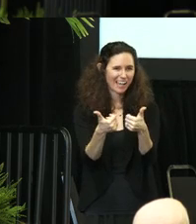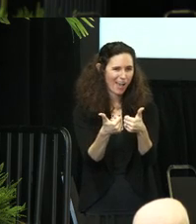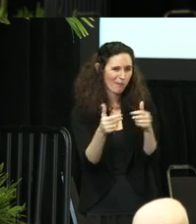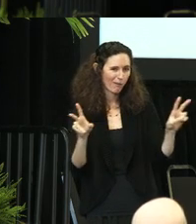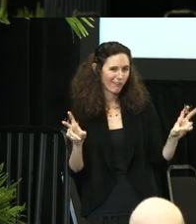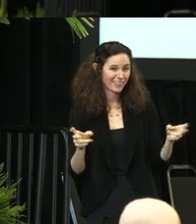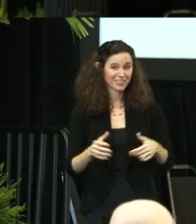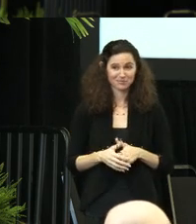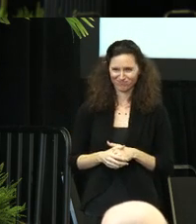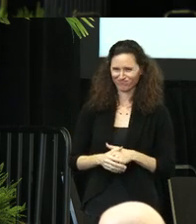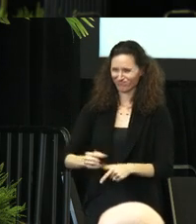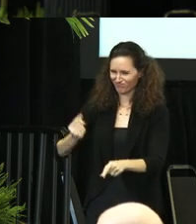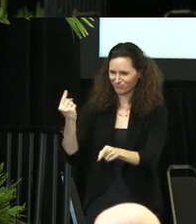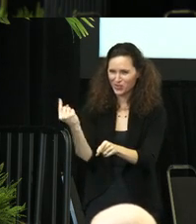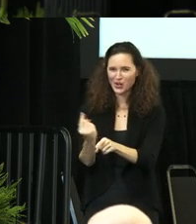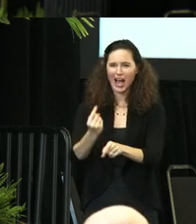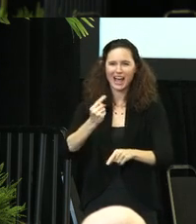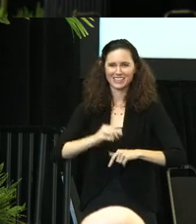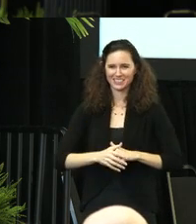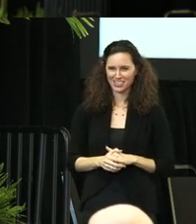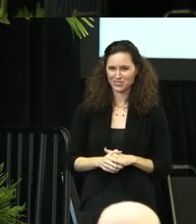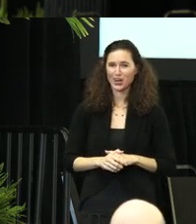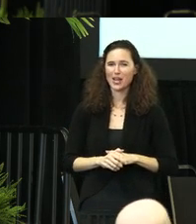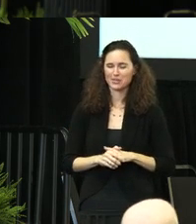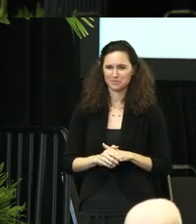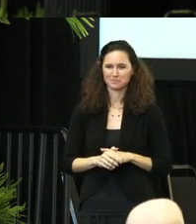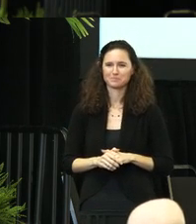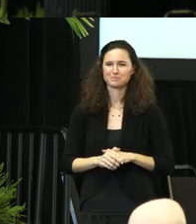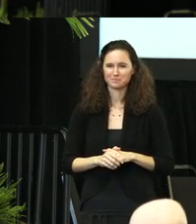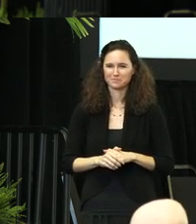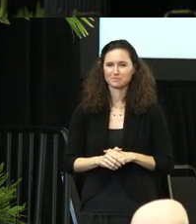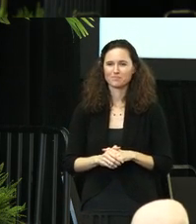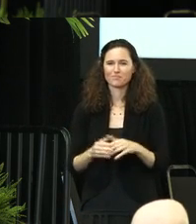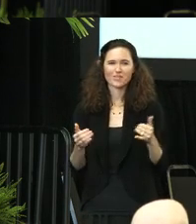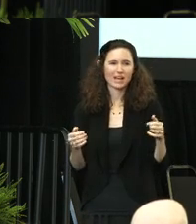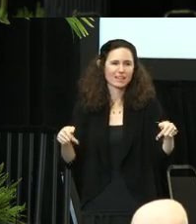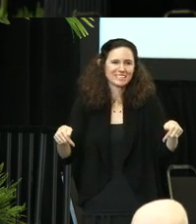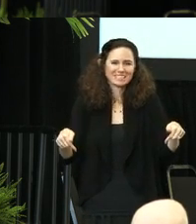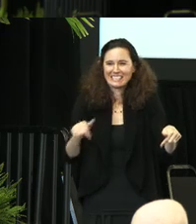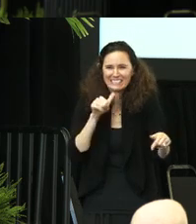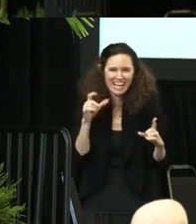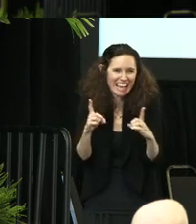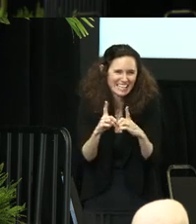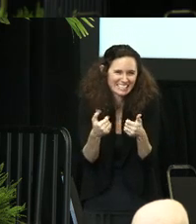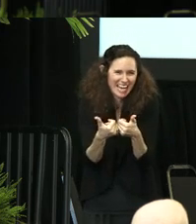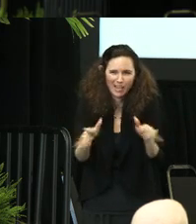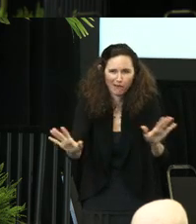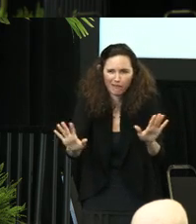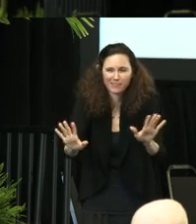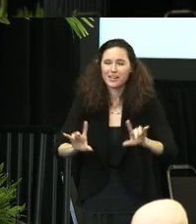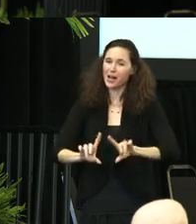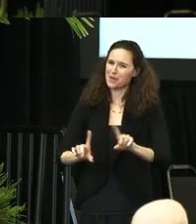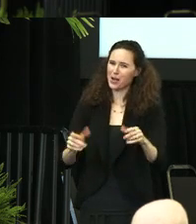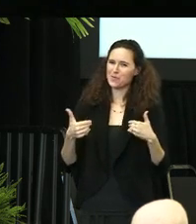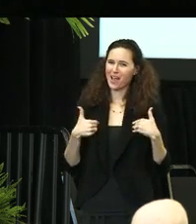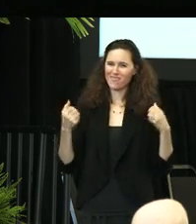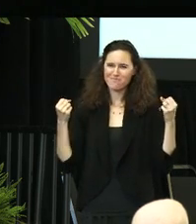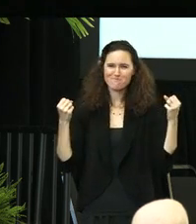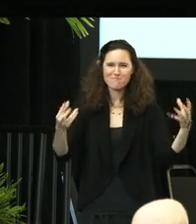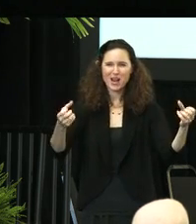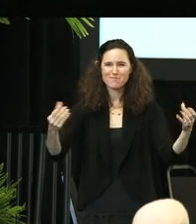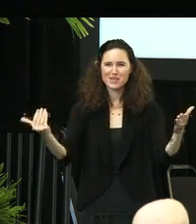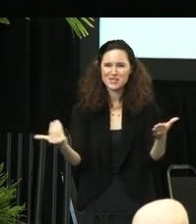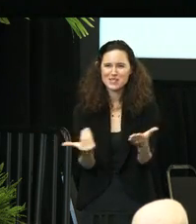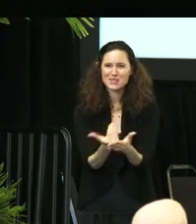Dating game. You got it. Yeah, the dating game. This isn't the dating game. This isn't the dating game. But we have a lot of new faces